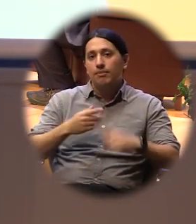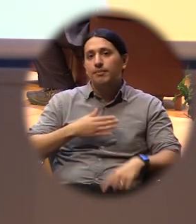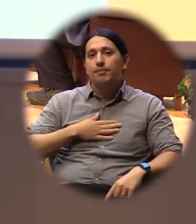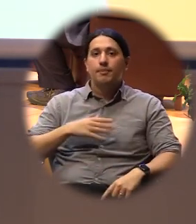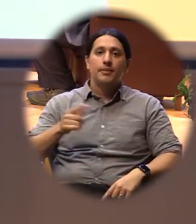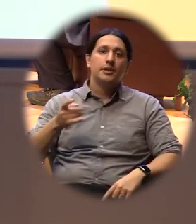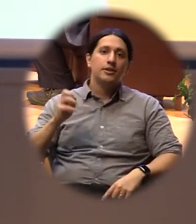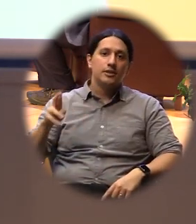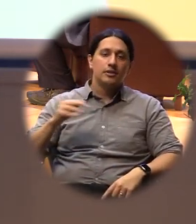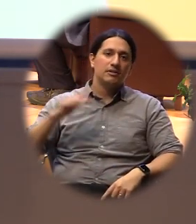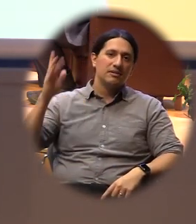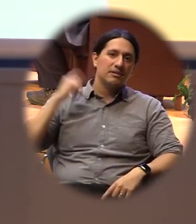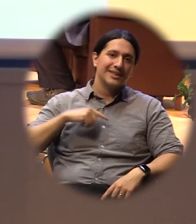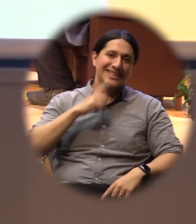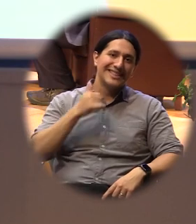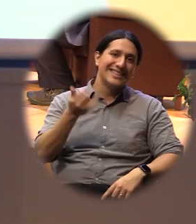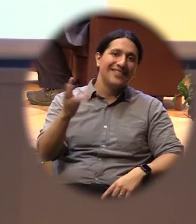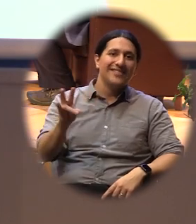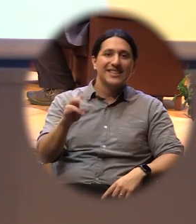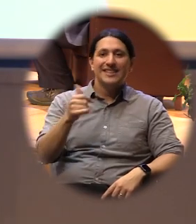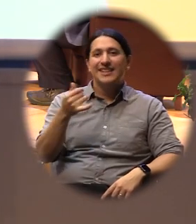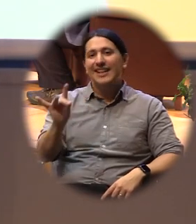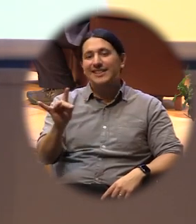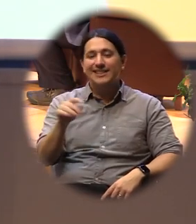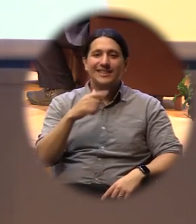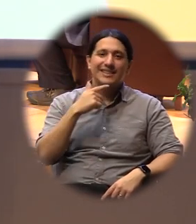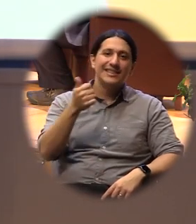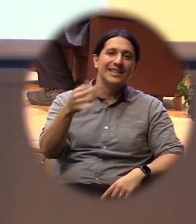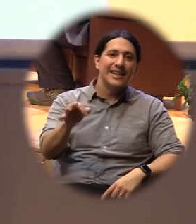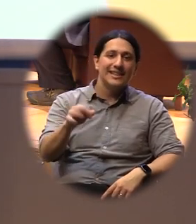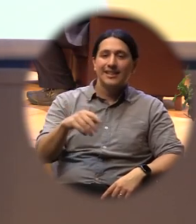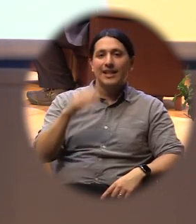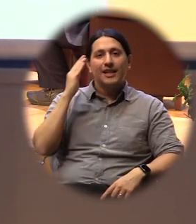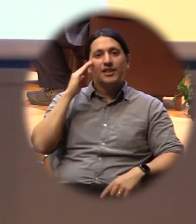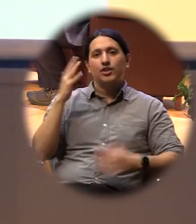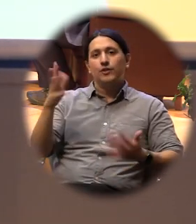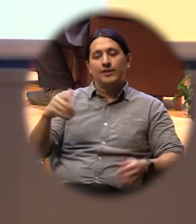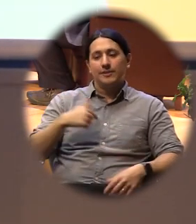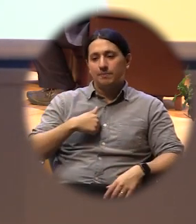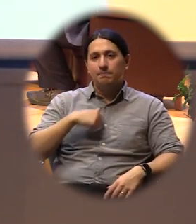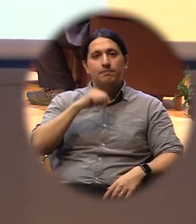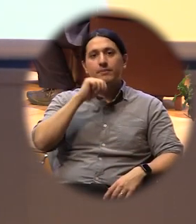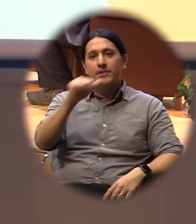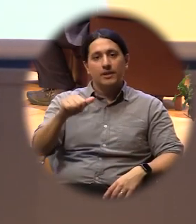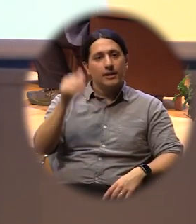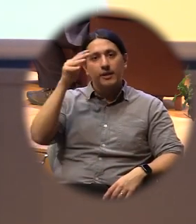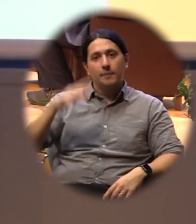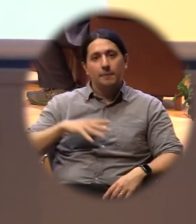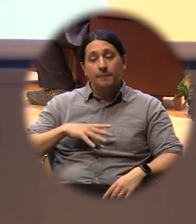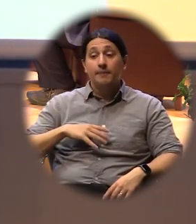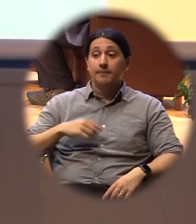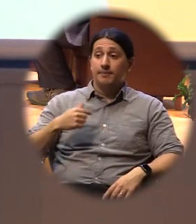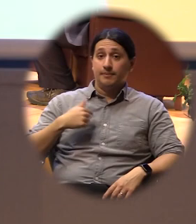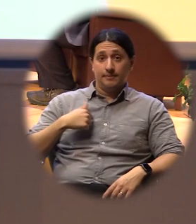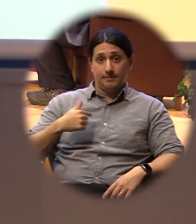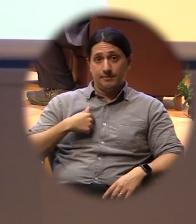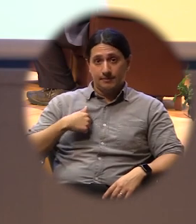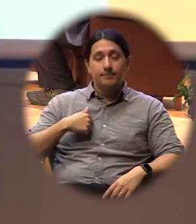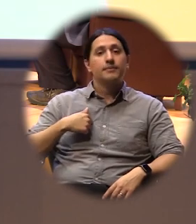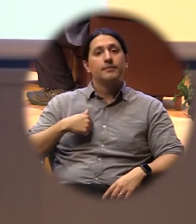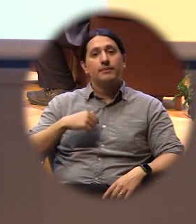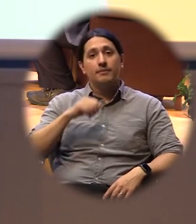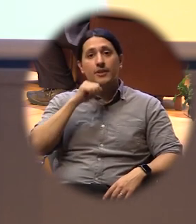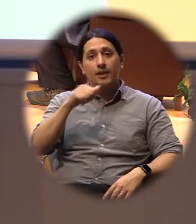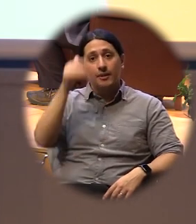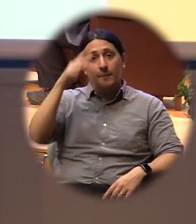18, 19 years old, just knew I wasn't a man fundamentally, and not being a man in those conservative faith